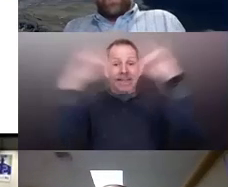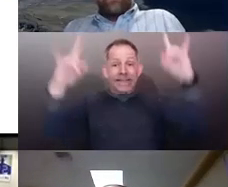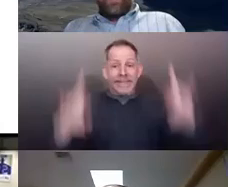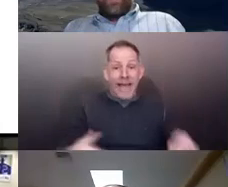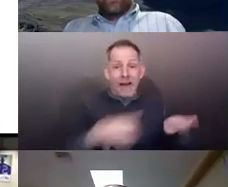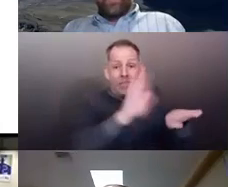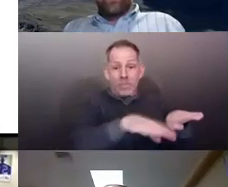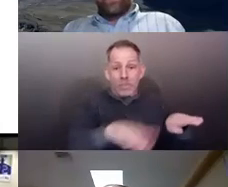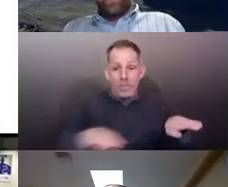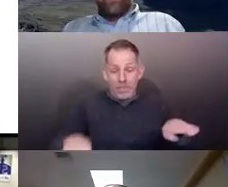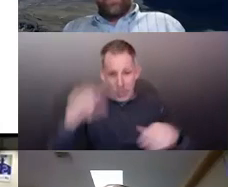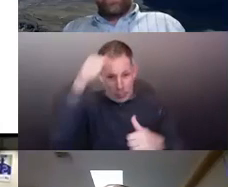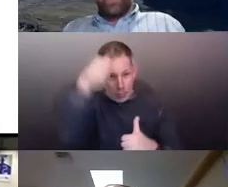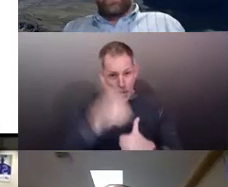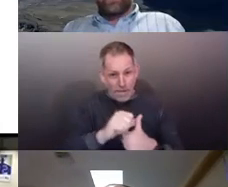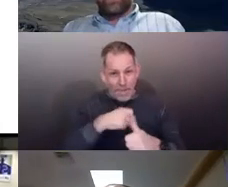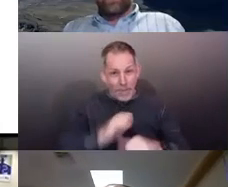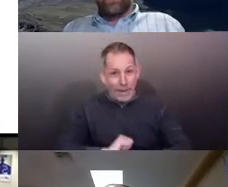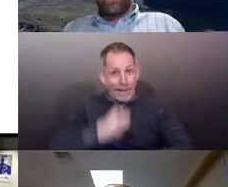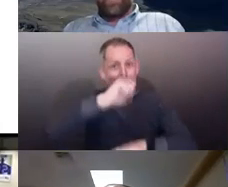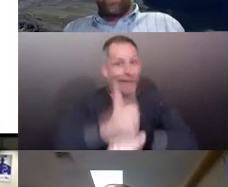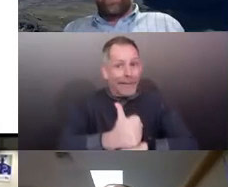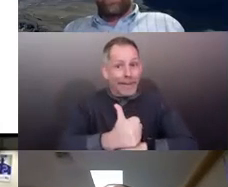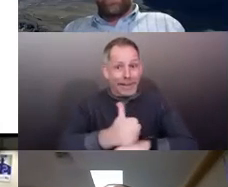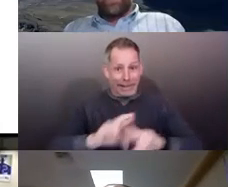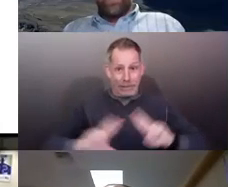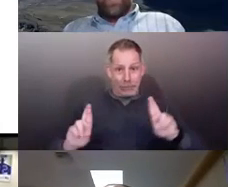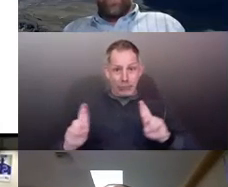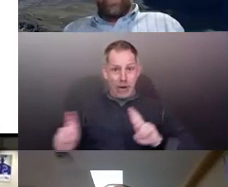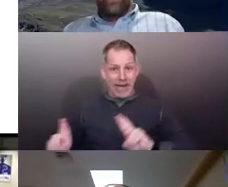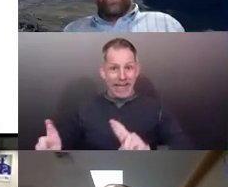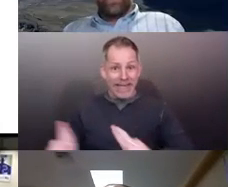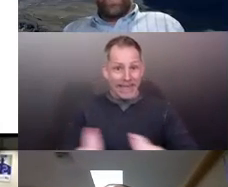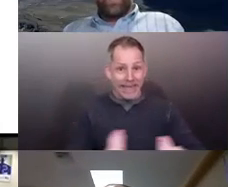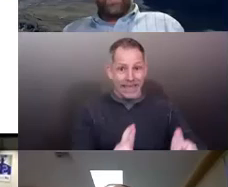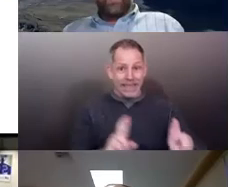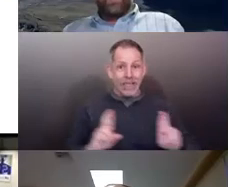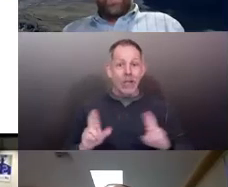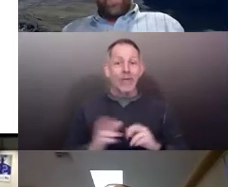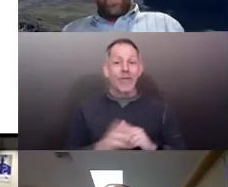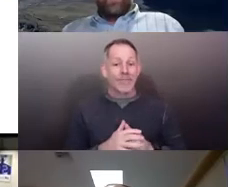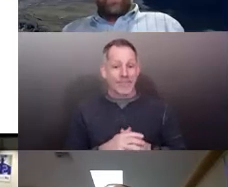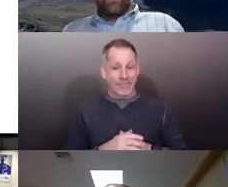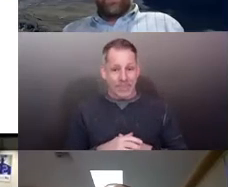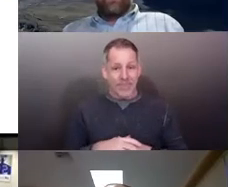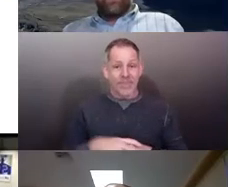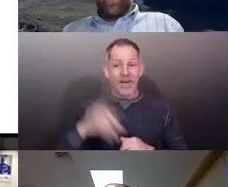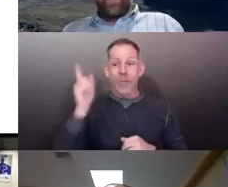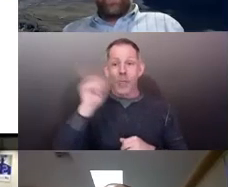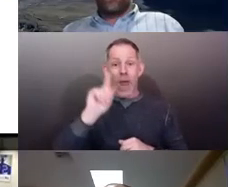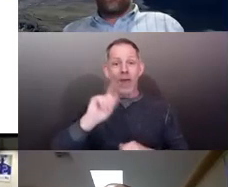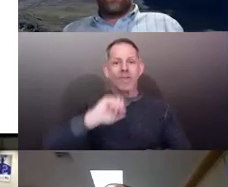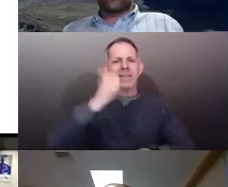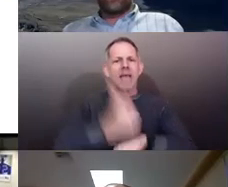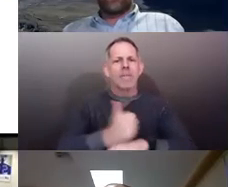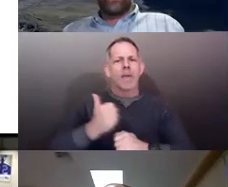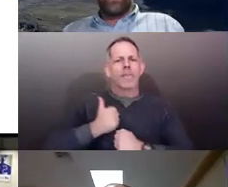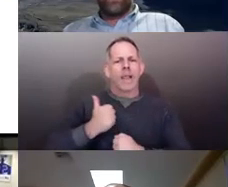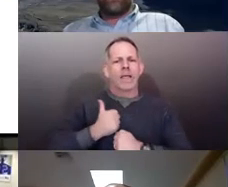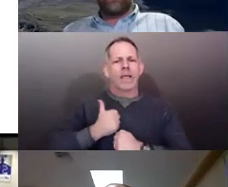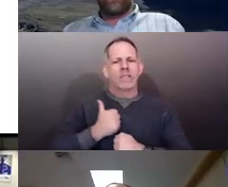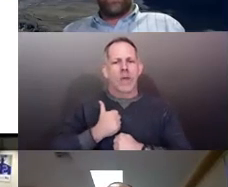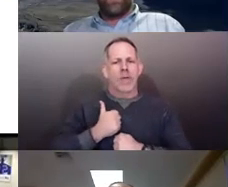and had identified sites to set up military hospitals in this county. We were planning to receive initially